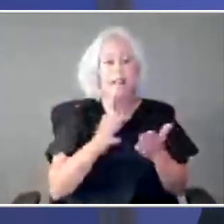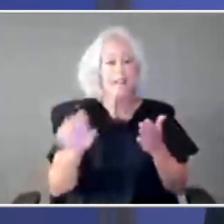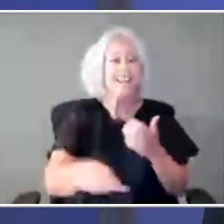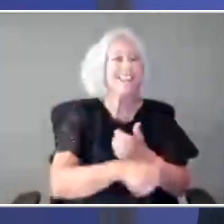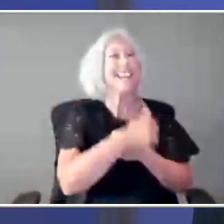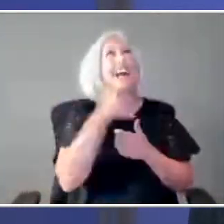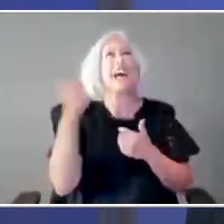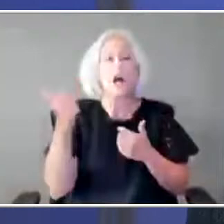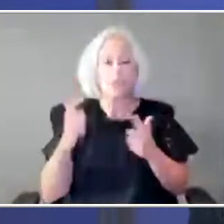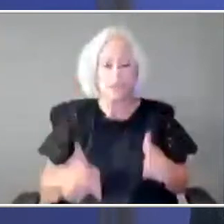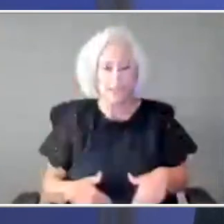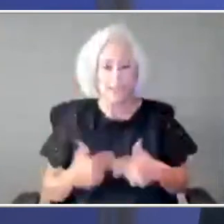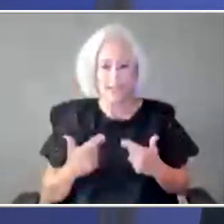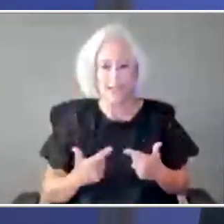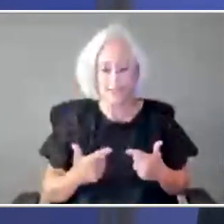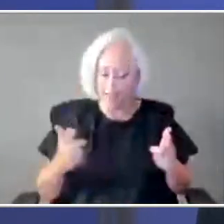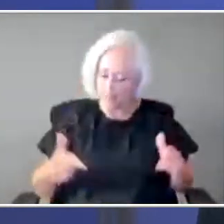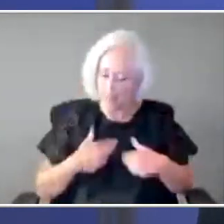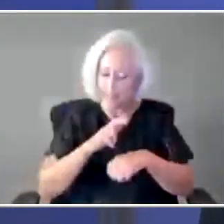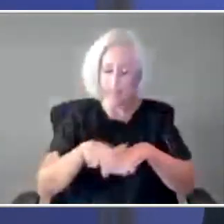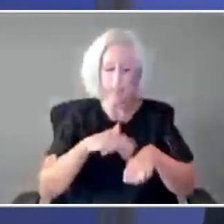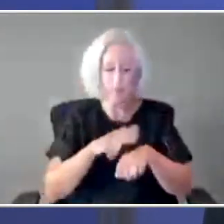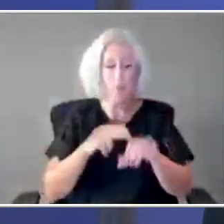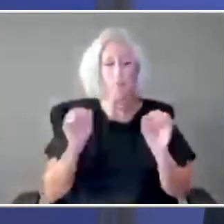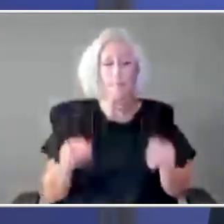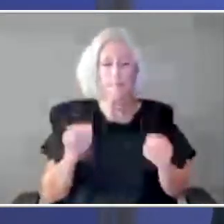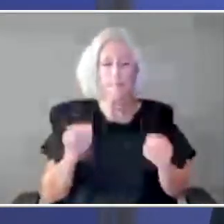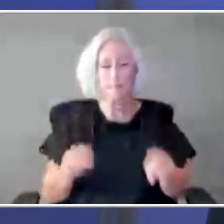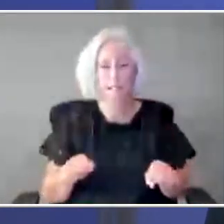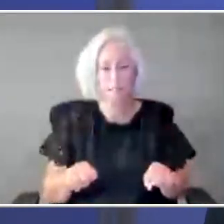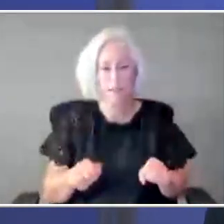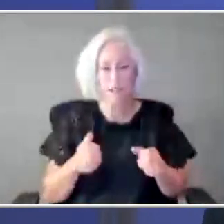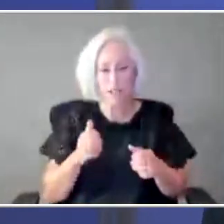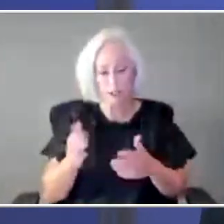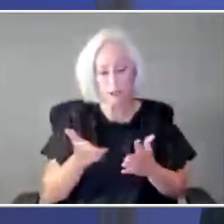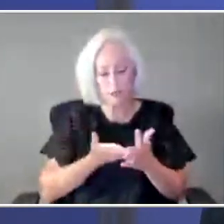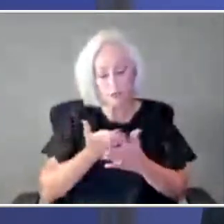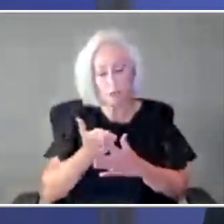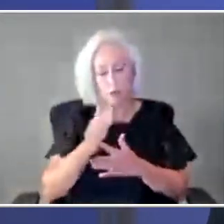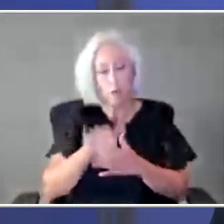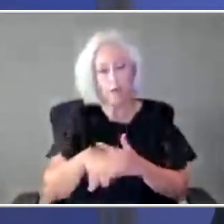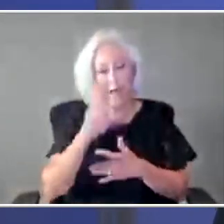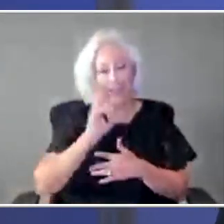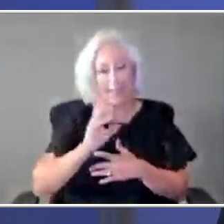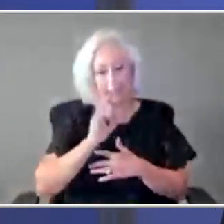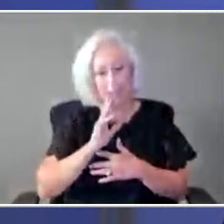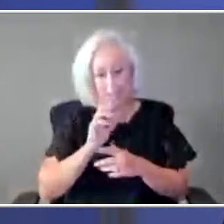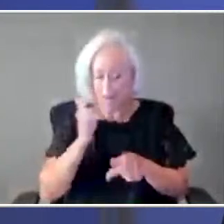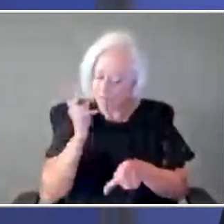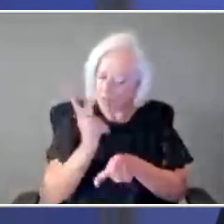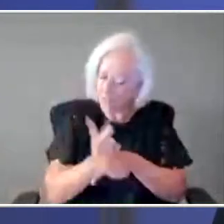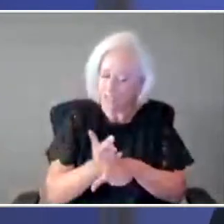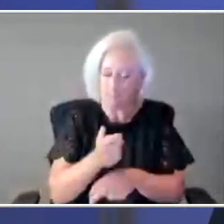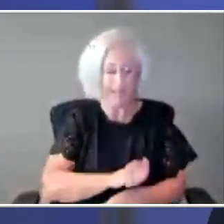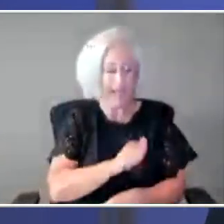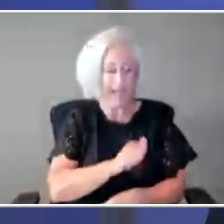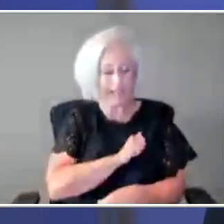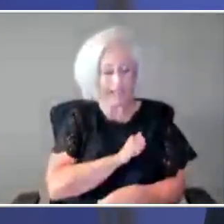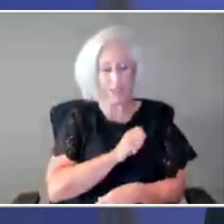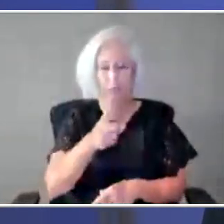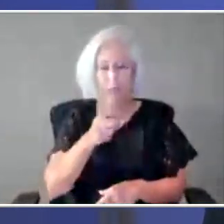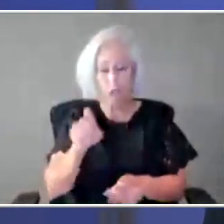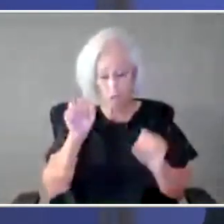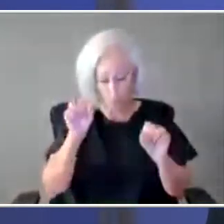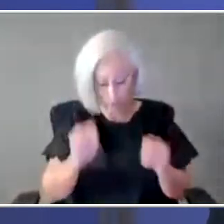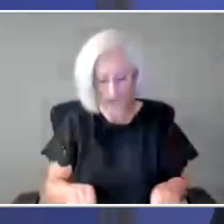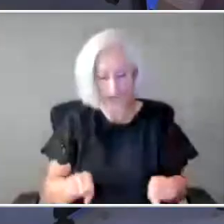to live as normal life as possible as you're going through it. But keep that attitude that you can do it. You'll make it through it. I mean, you will. You